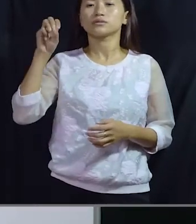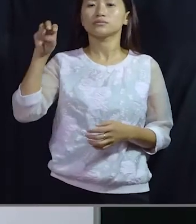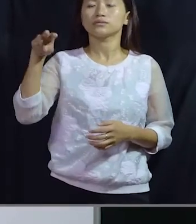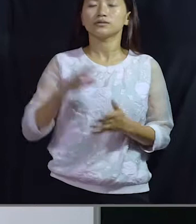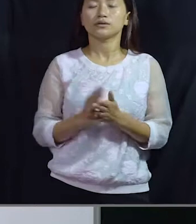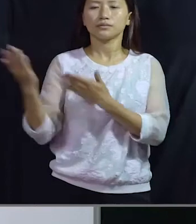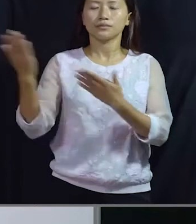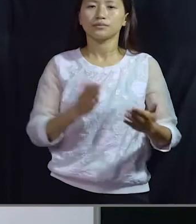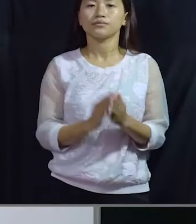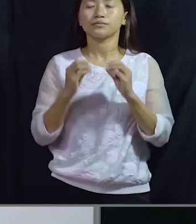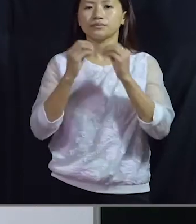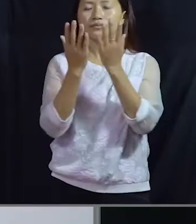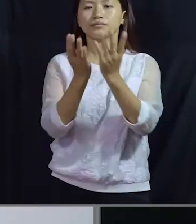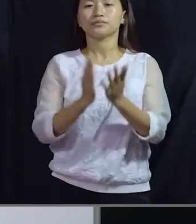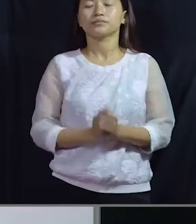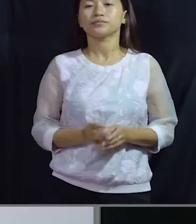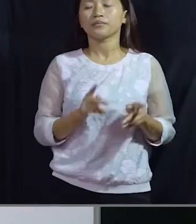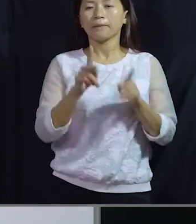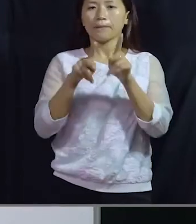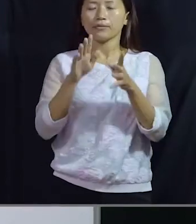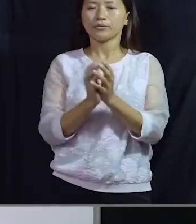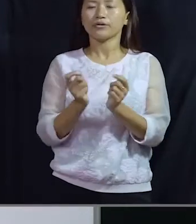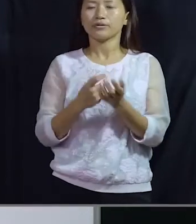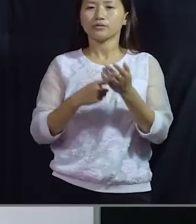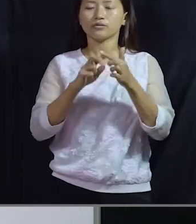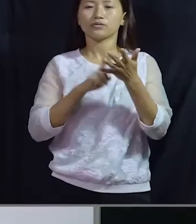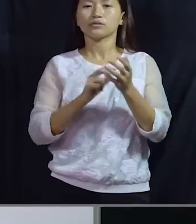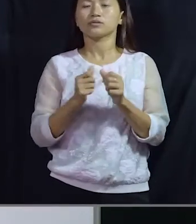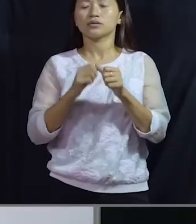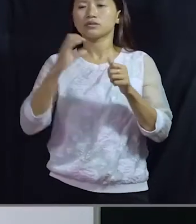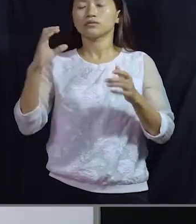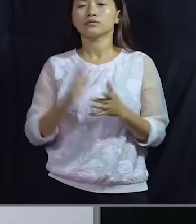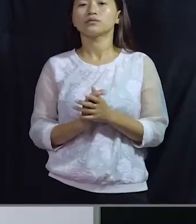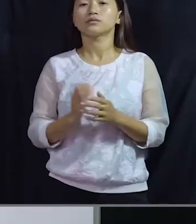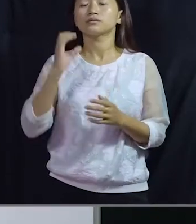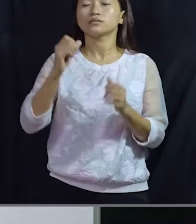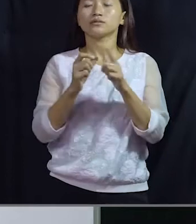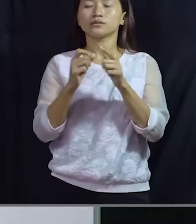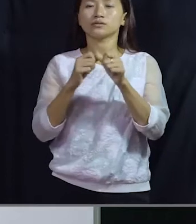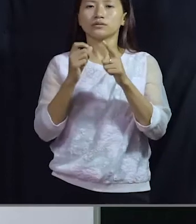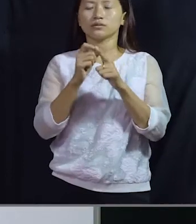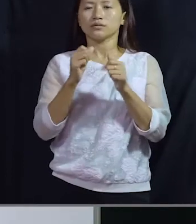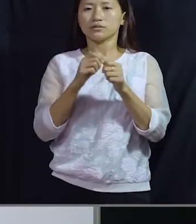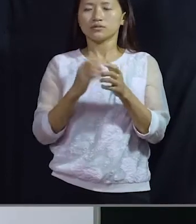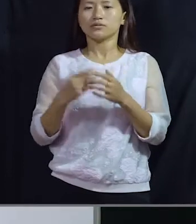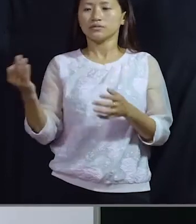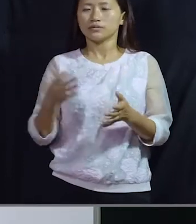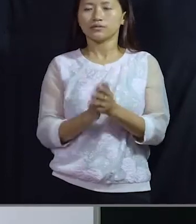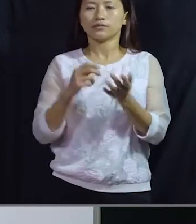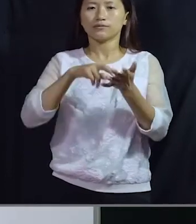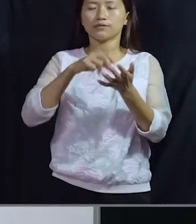brought into the books. Prepare revaluation account, capital accounts and balance sheet of the new